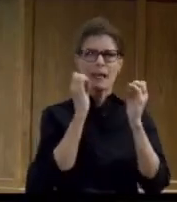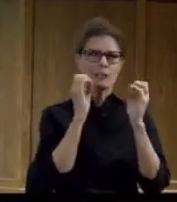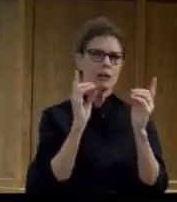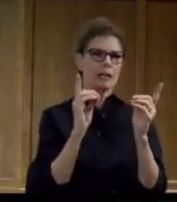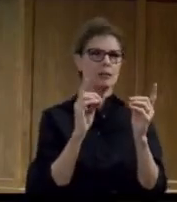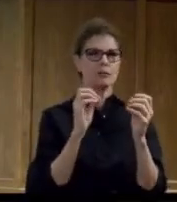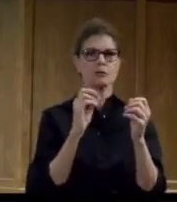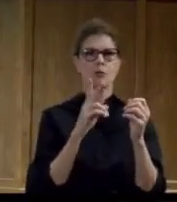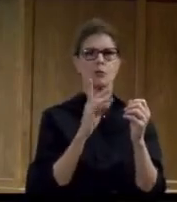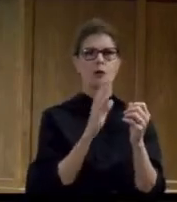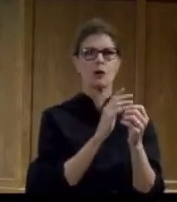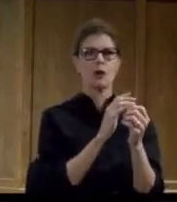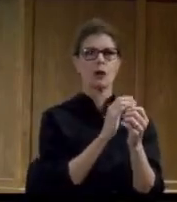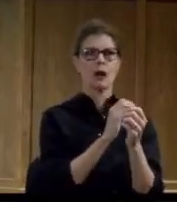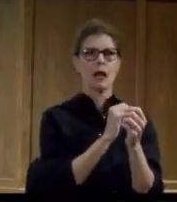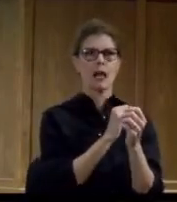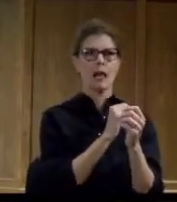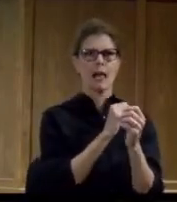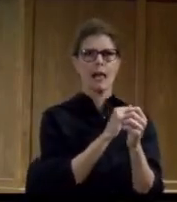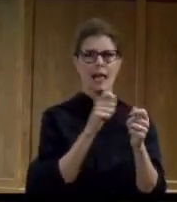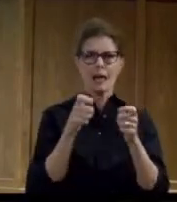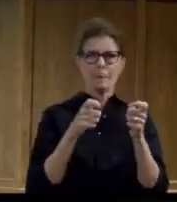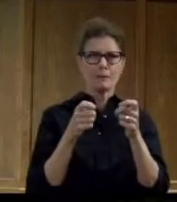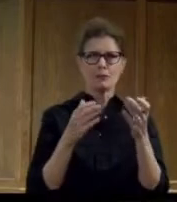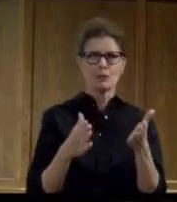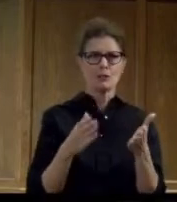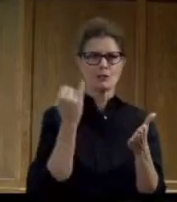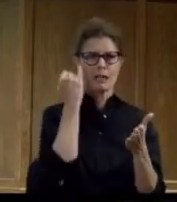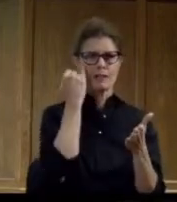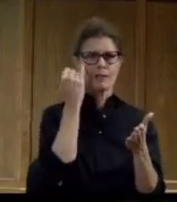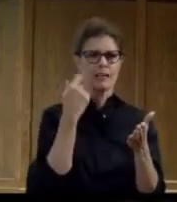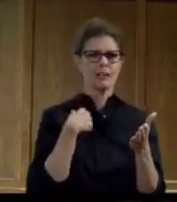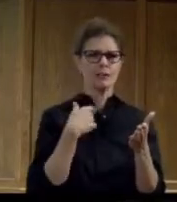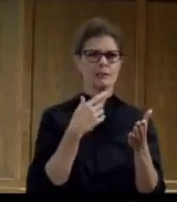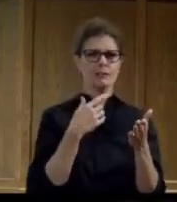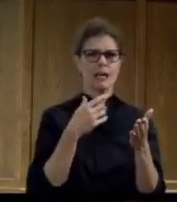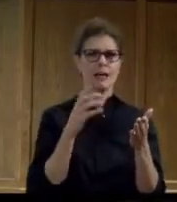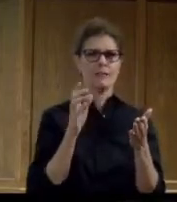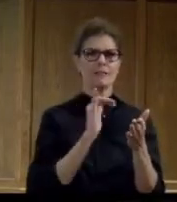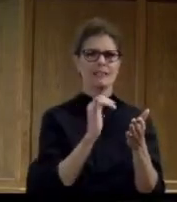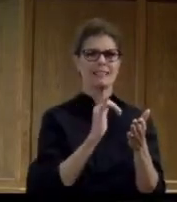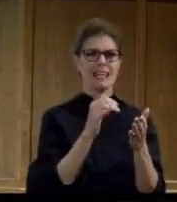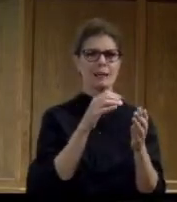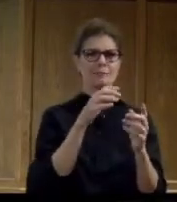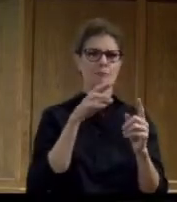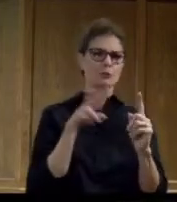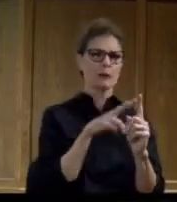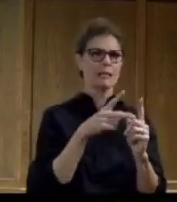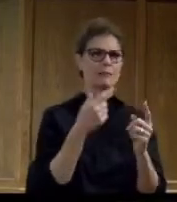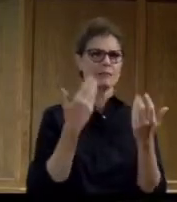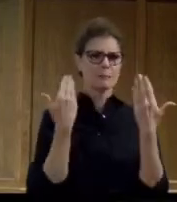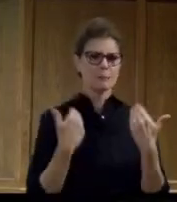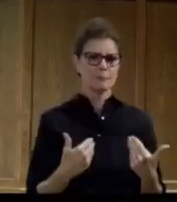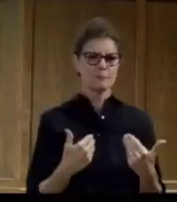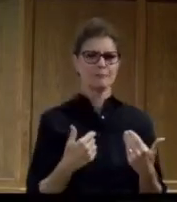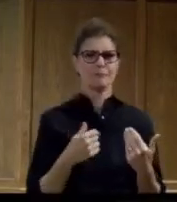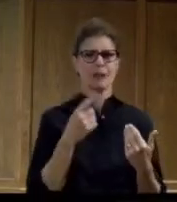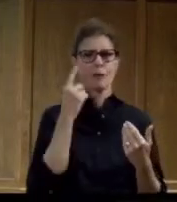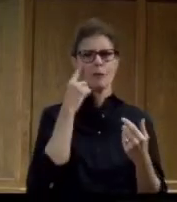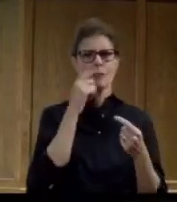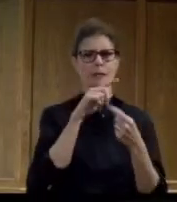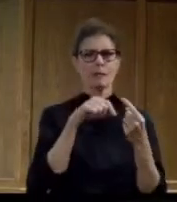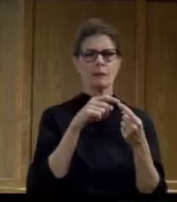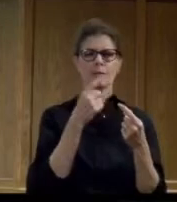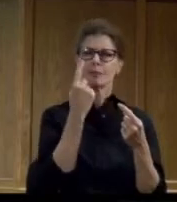or my kids' school, if they could just see things the way that I do, then my life would be better. And so we think about the top, like the one thing